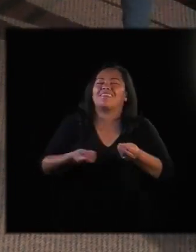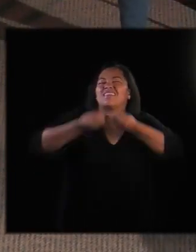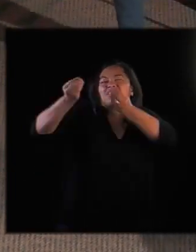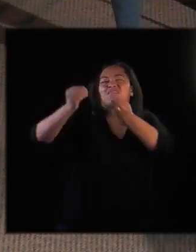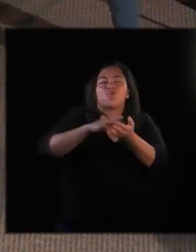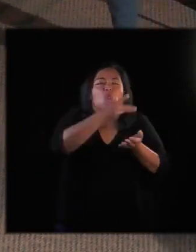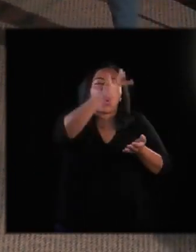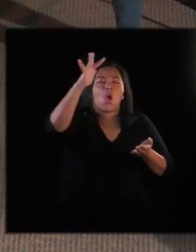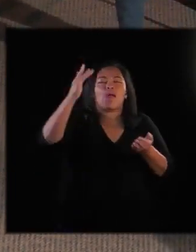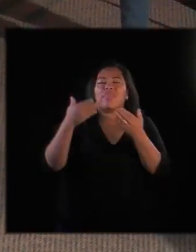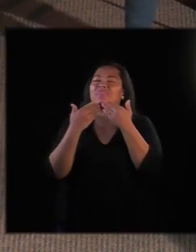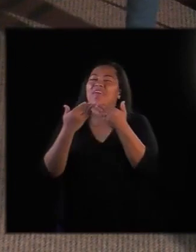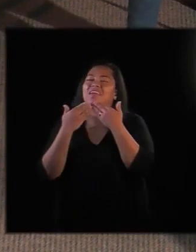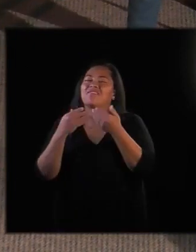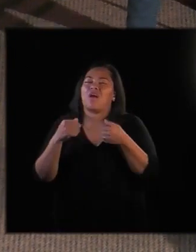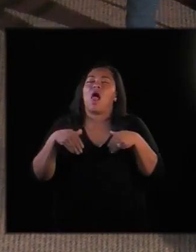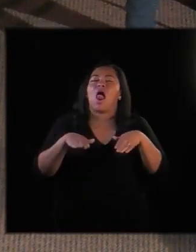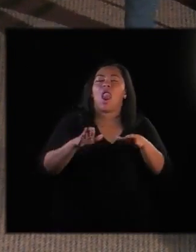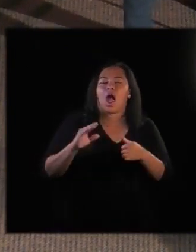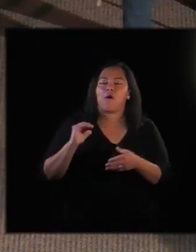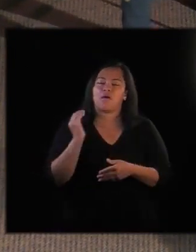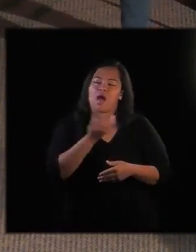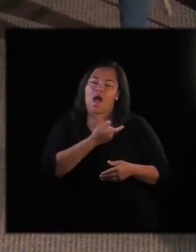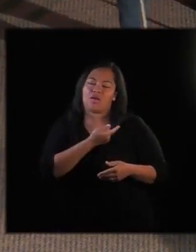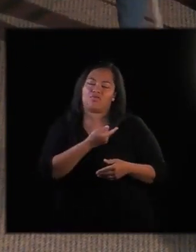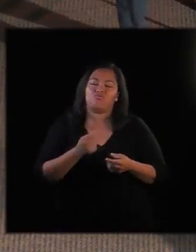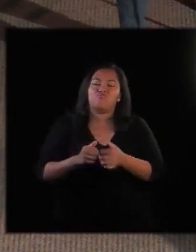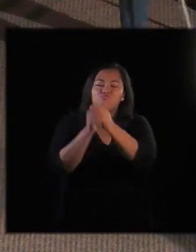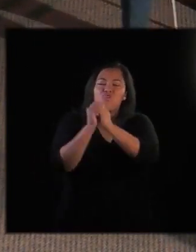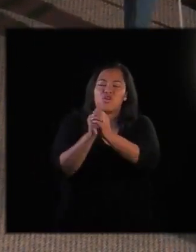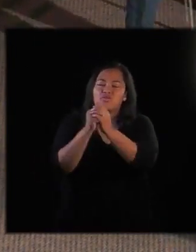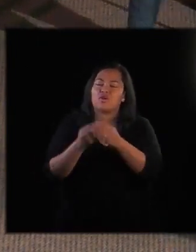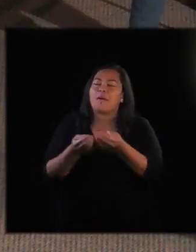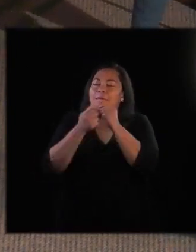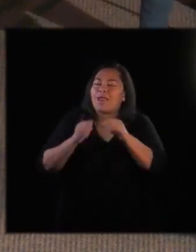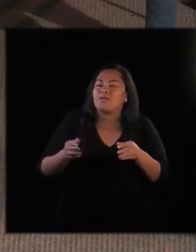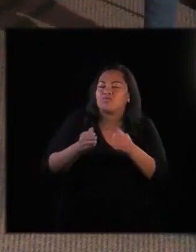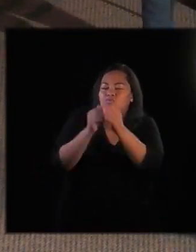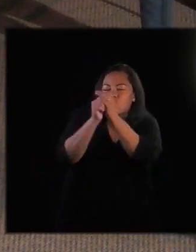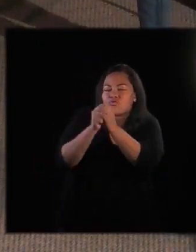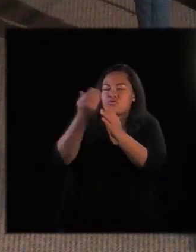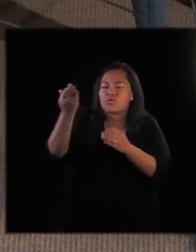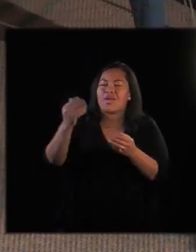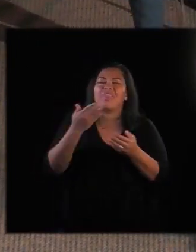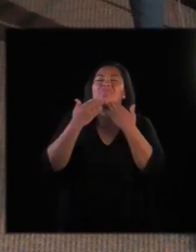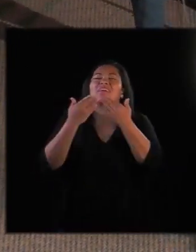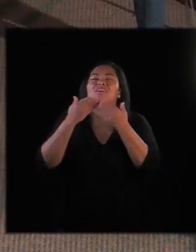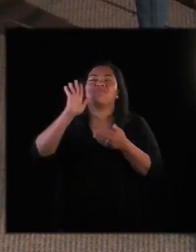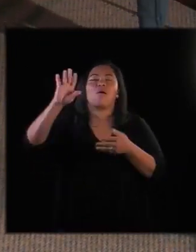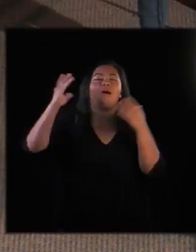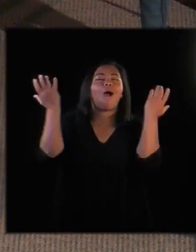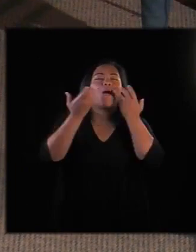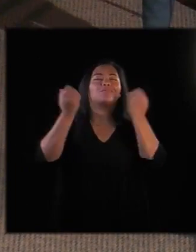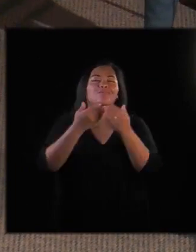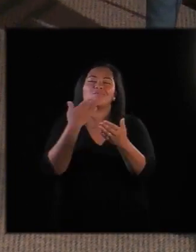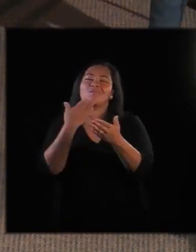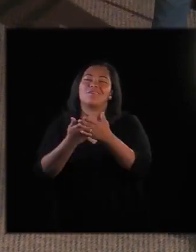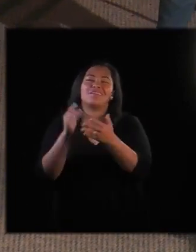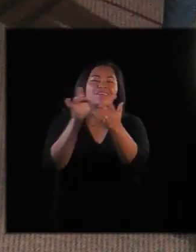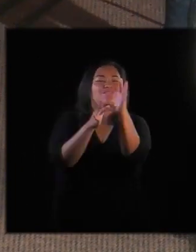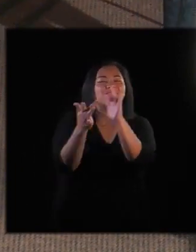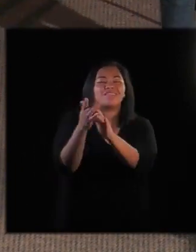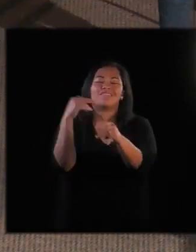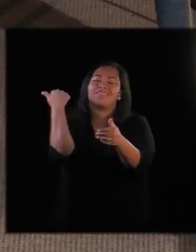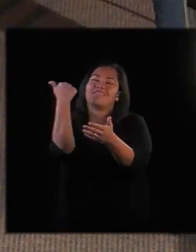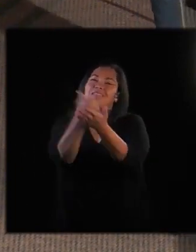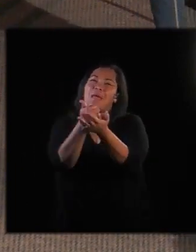glory. Thank you for letting us worship. We just bless you and we praise you and we thank you for your awesome goodness, God. In Jesus' name